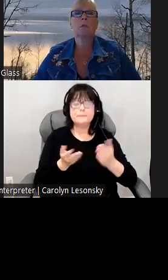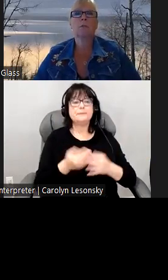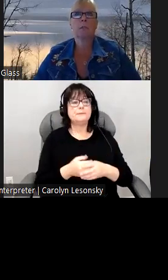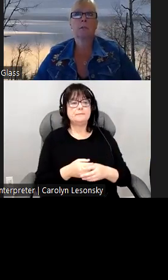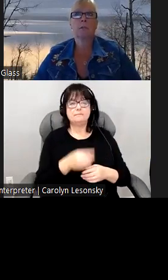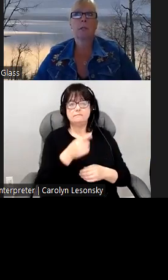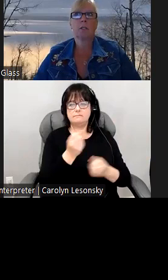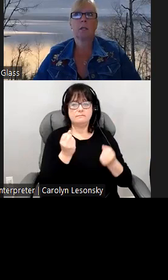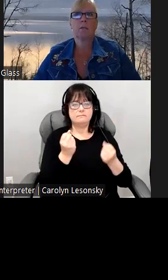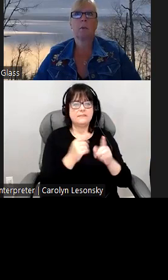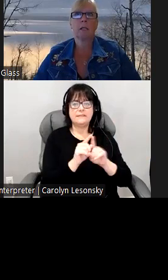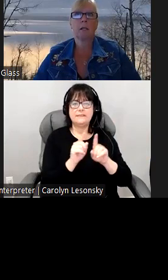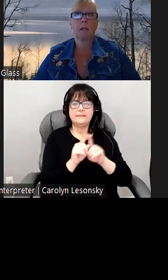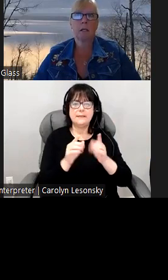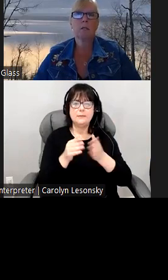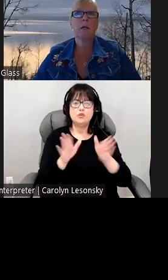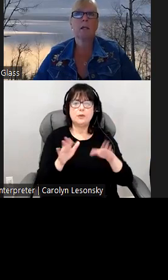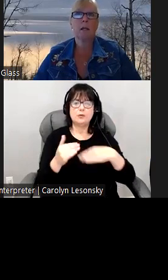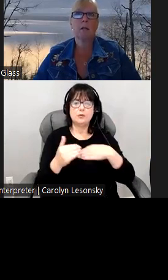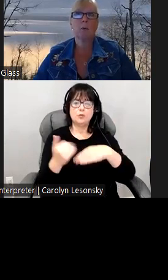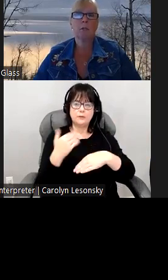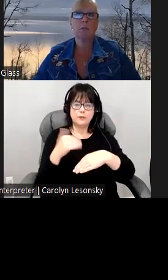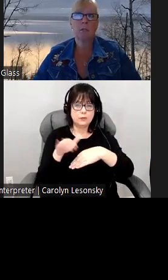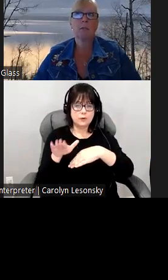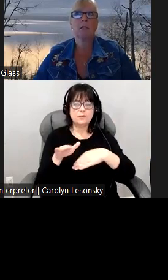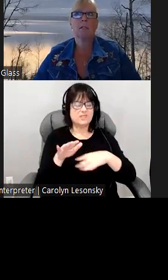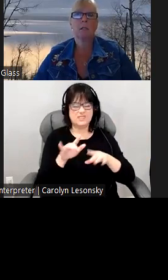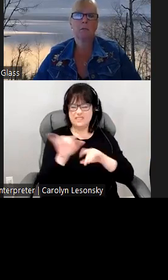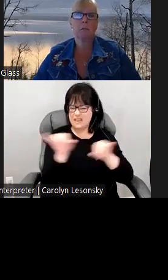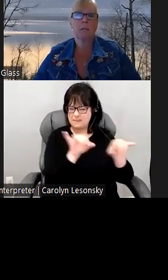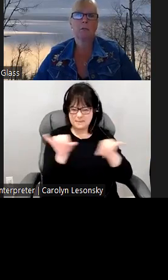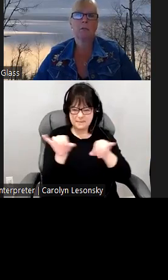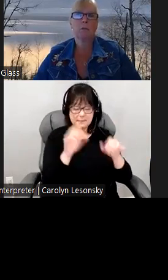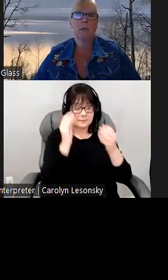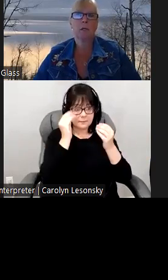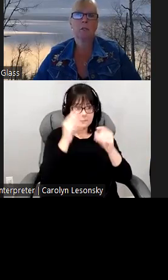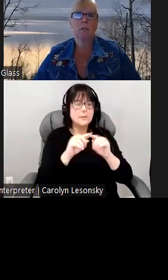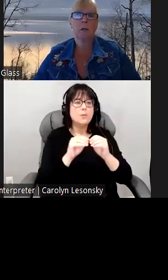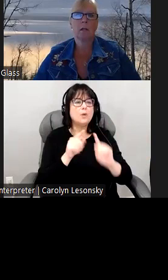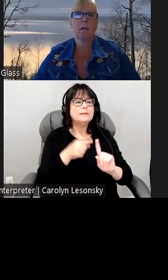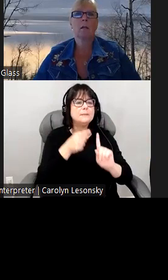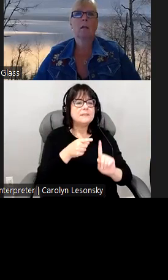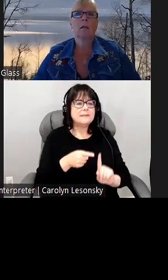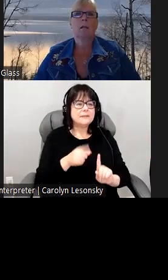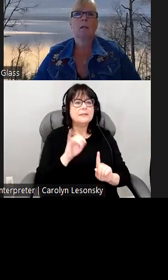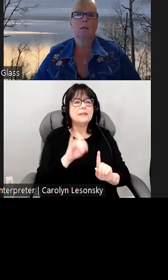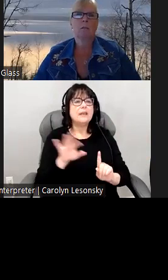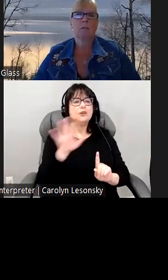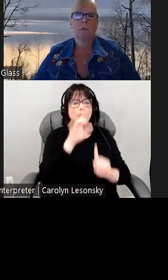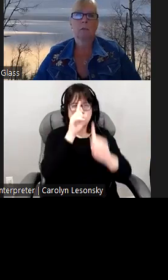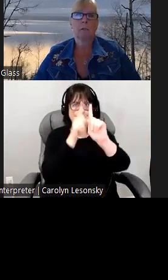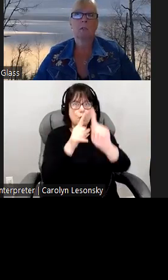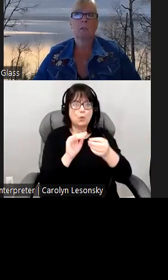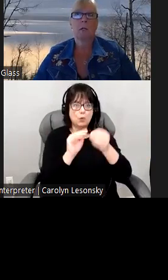general referral information does, but it does allow you to more specifically see if you're meeting the service coordination target in terms